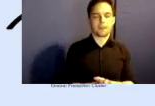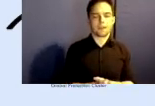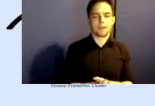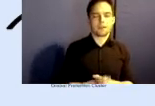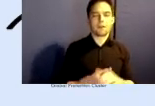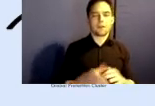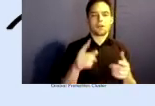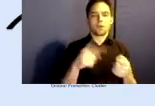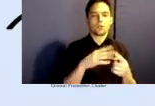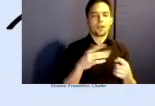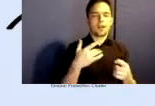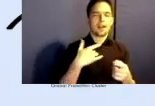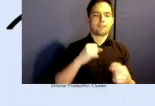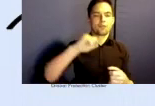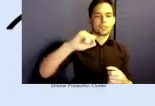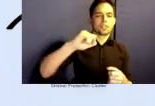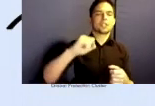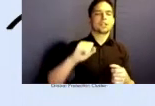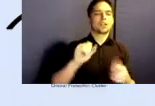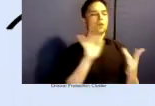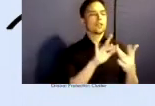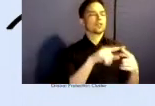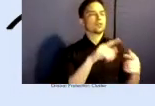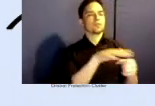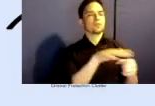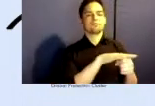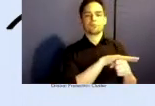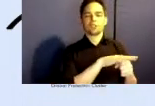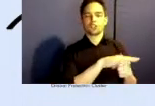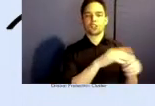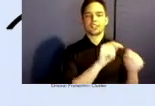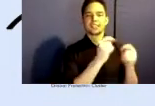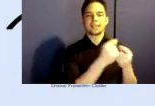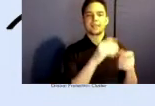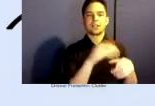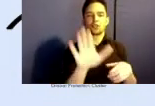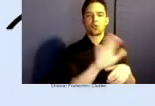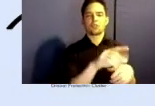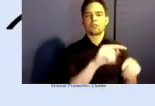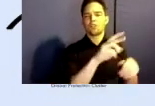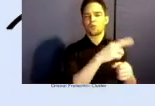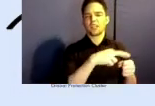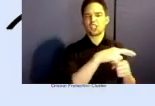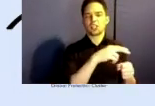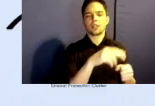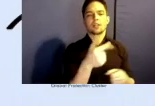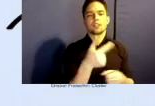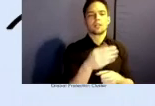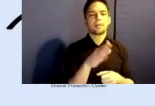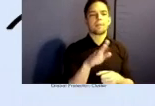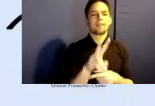pushback, please reach out to the Riga team in your respective region, and the GBV AoR will coordinate